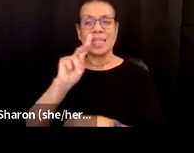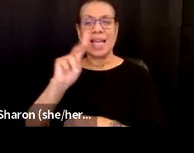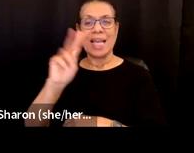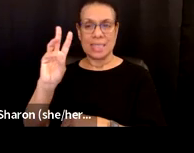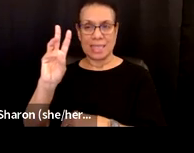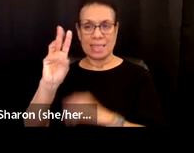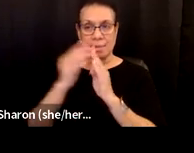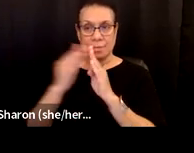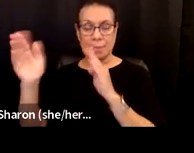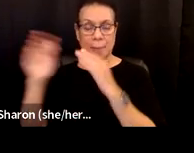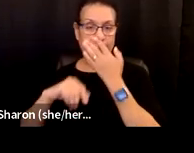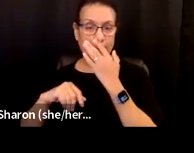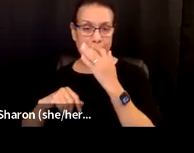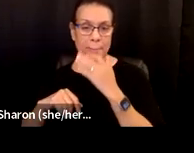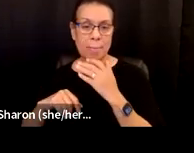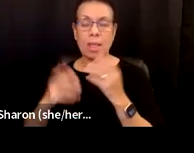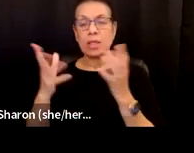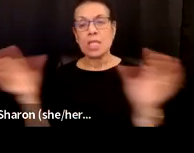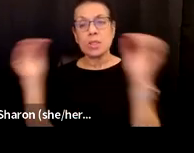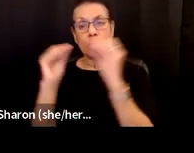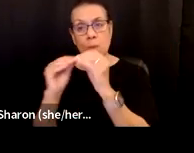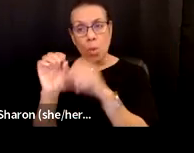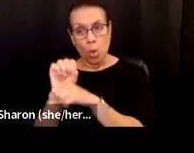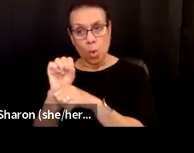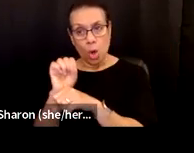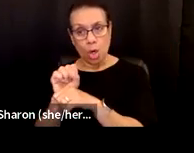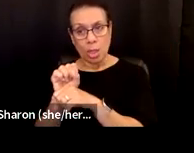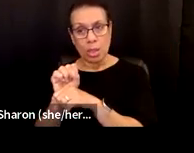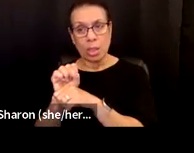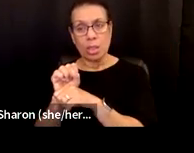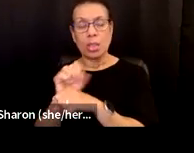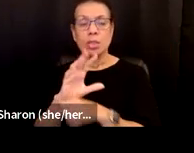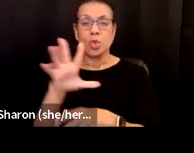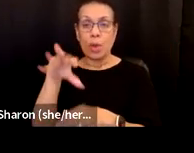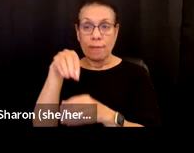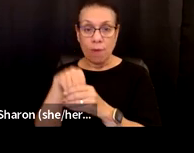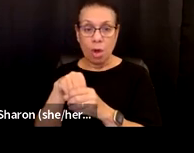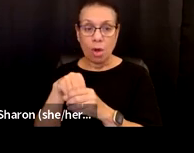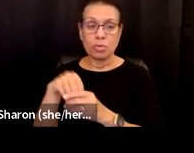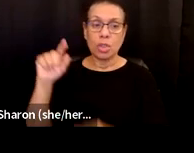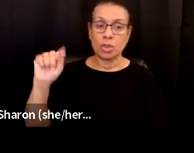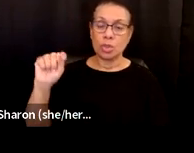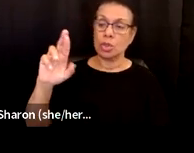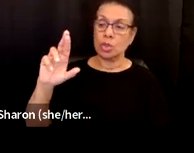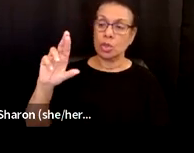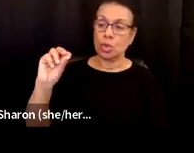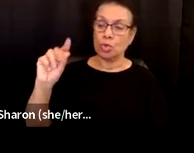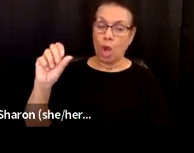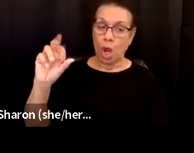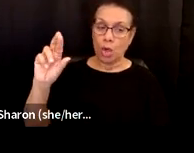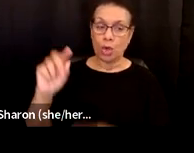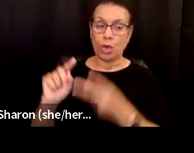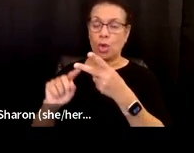there's there's more work to be done to engage both the trotter and the king schools and there's a plan for